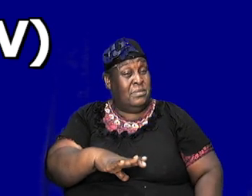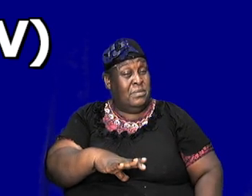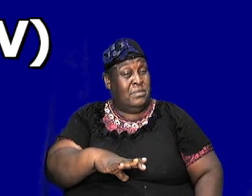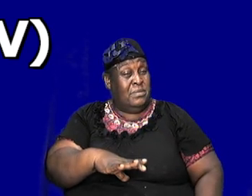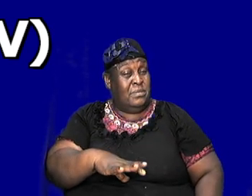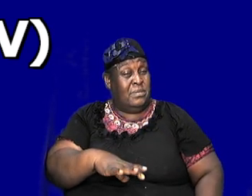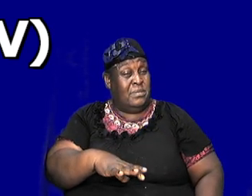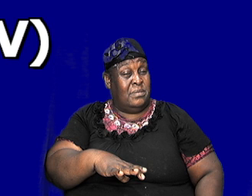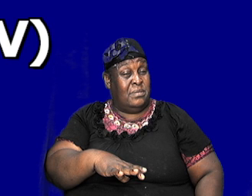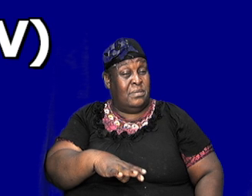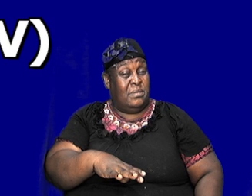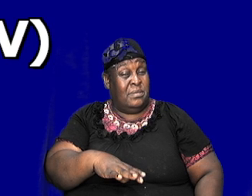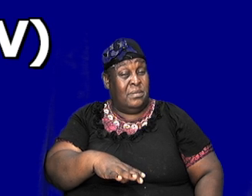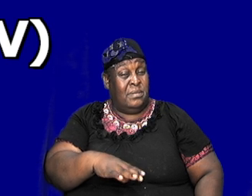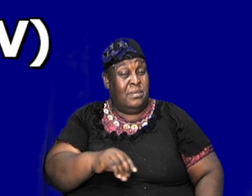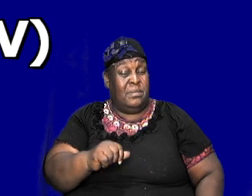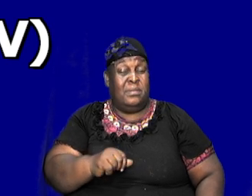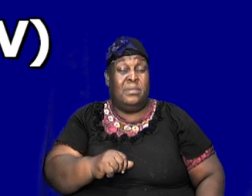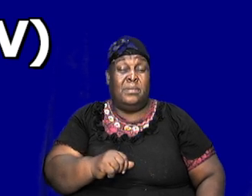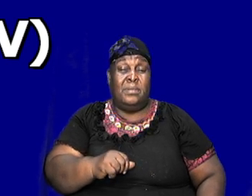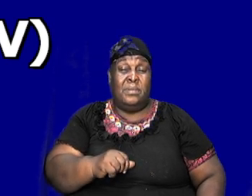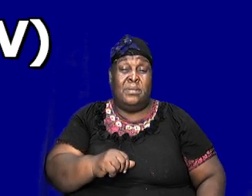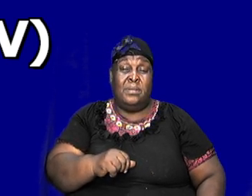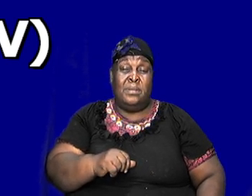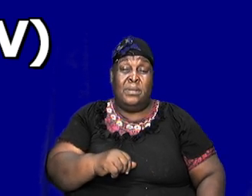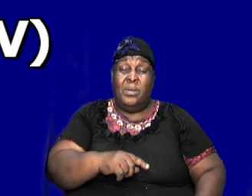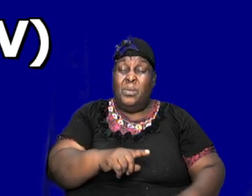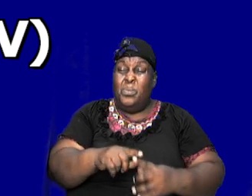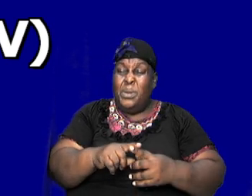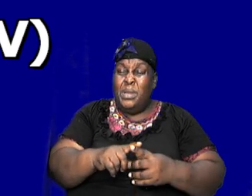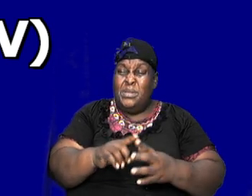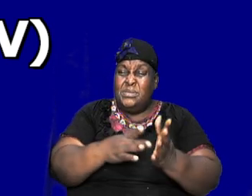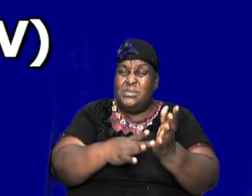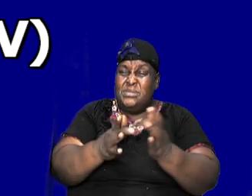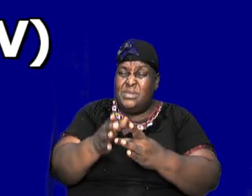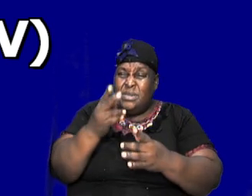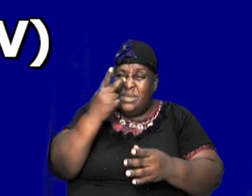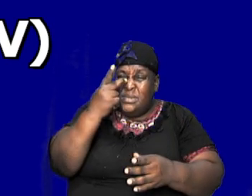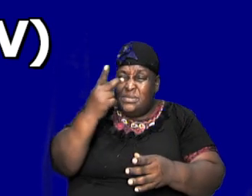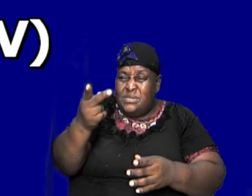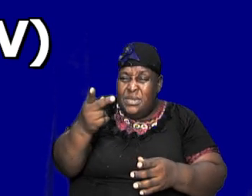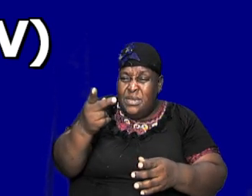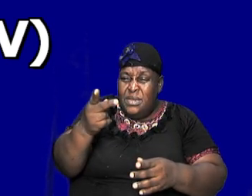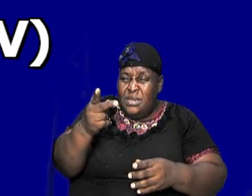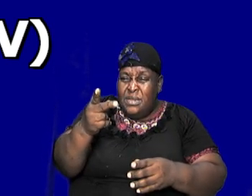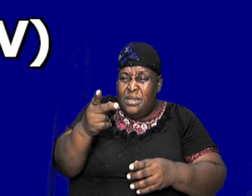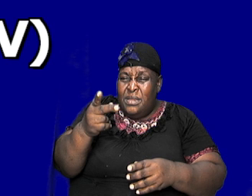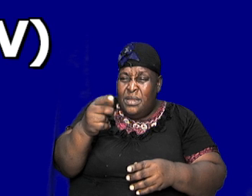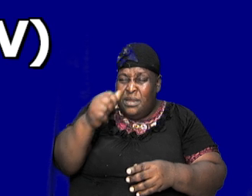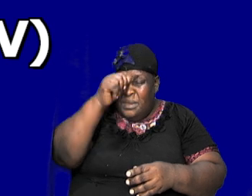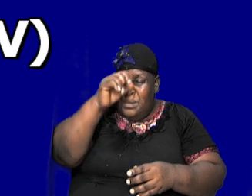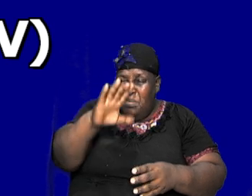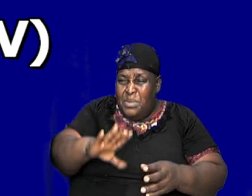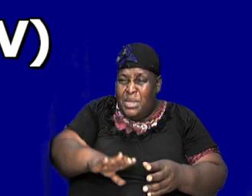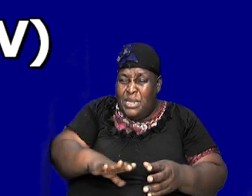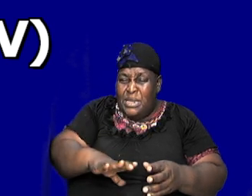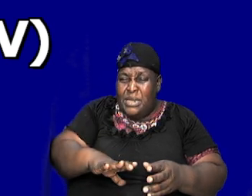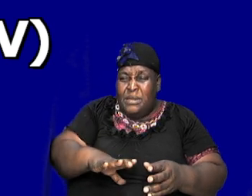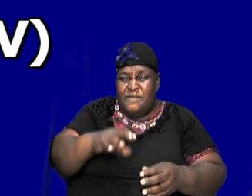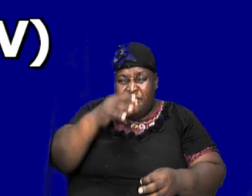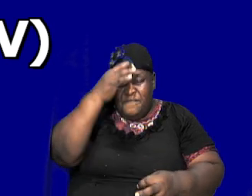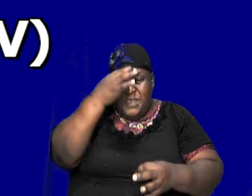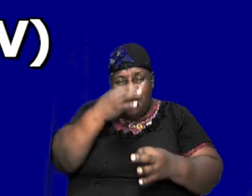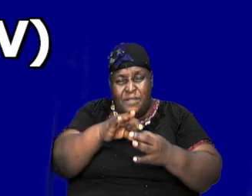saw the faith of them, because he said, and when he saw their faith, so I don't know if it was a spiritual thing